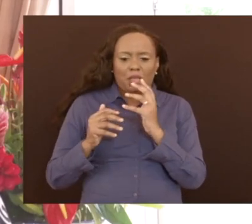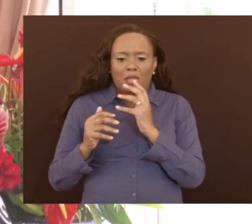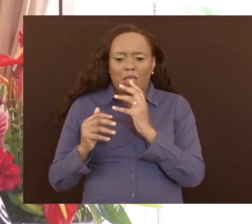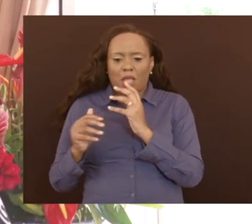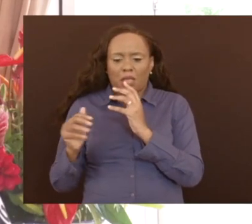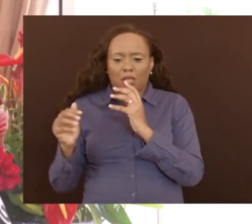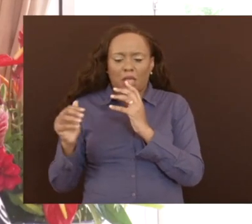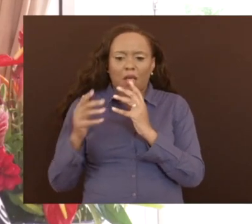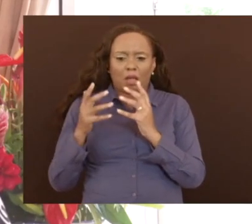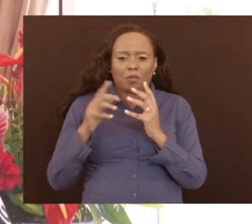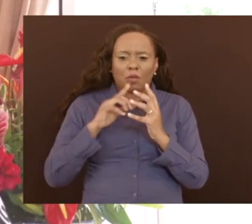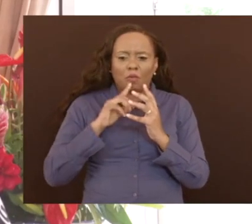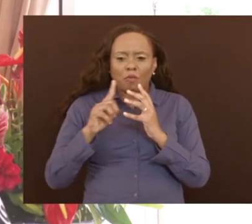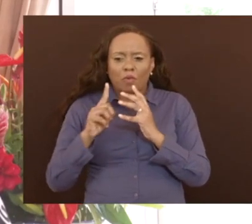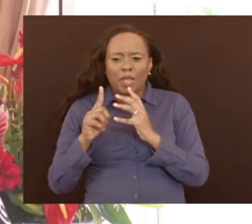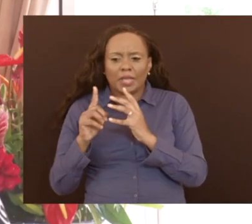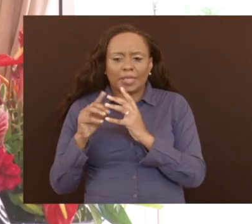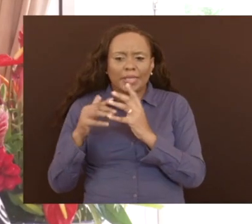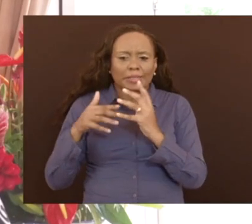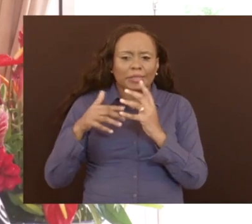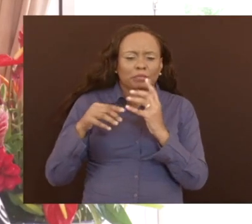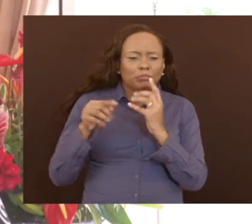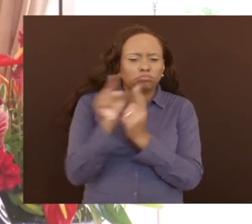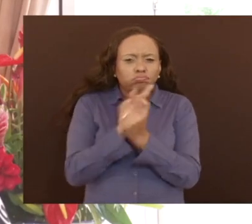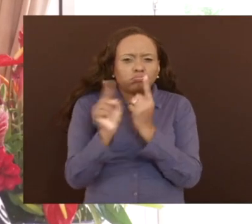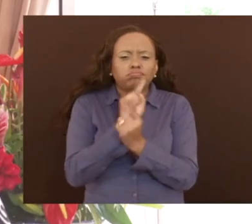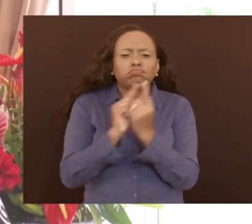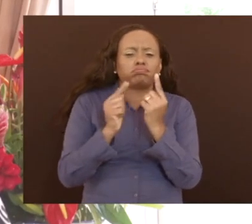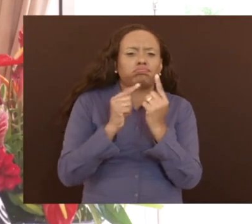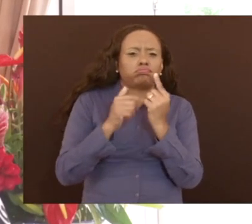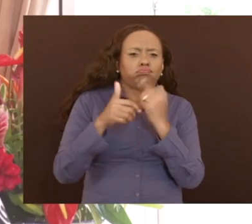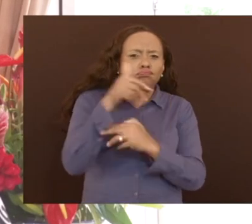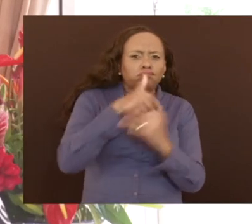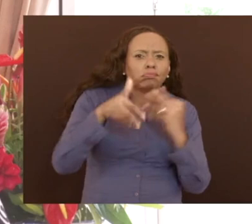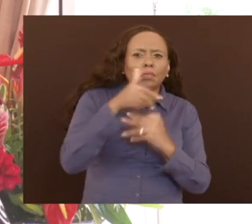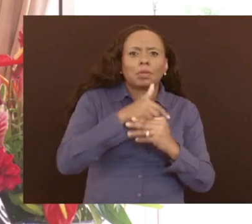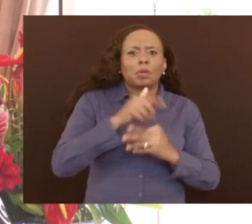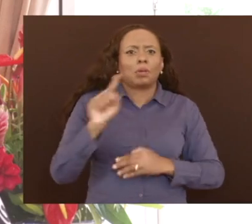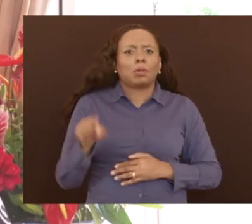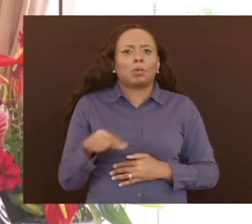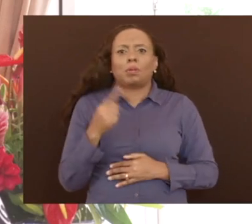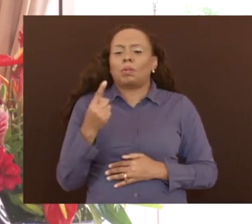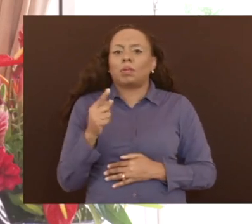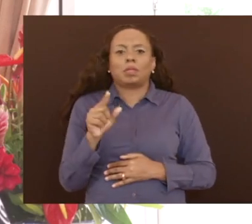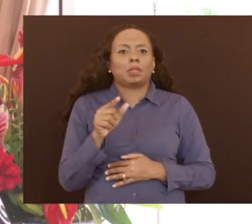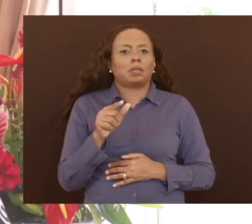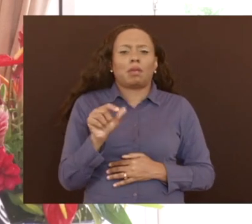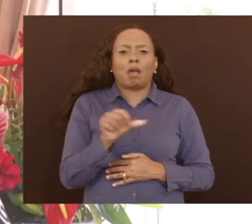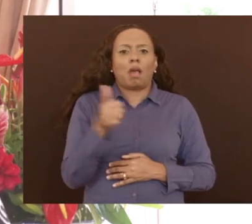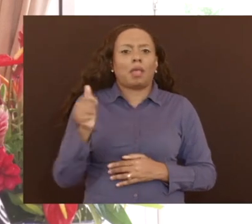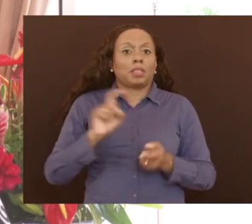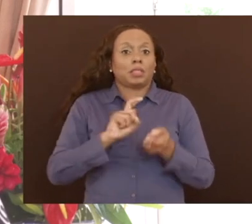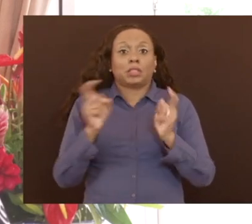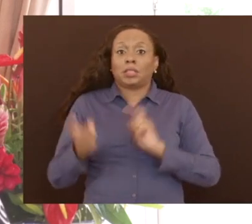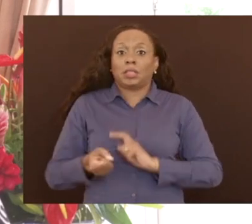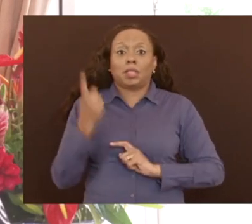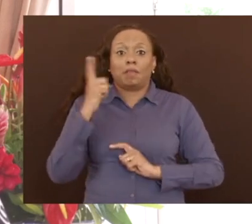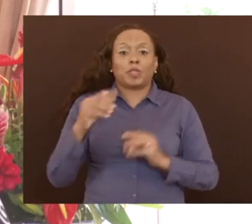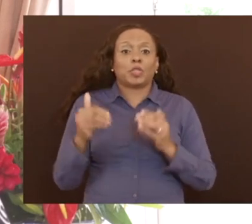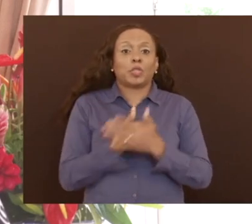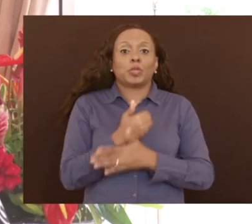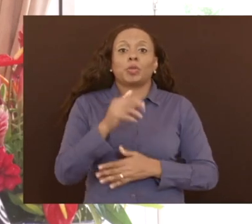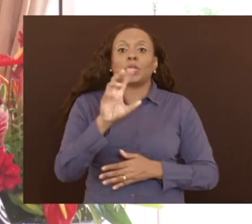Other than that, the only other change in the directive is going to be a requirement that any person presenting